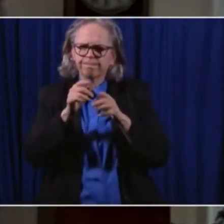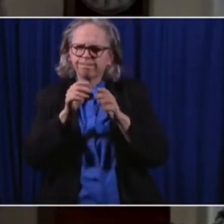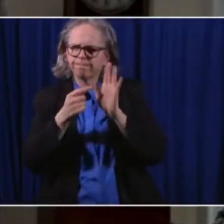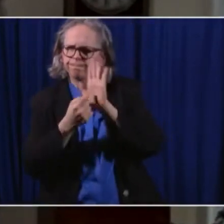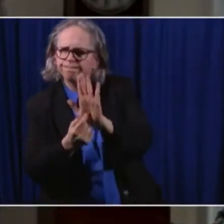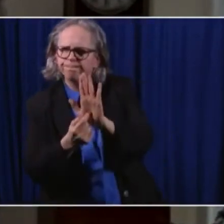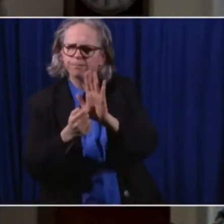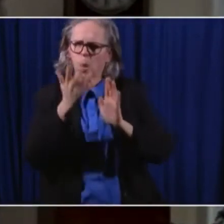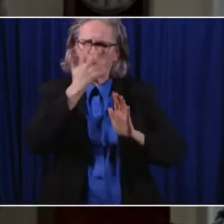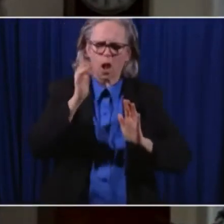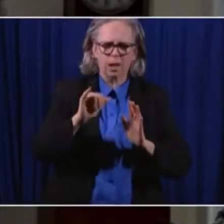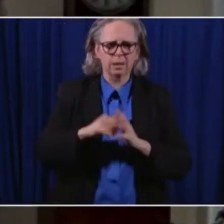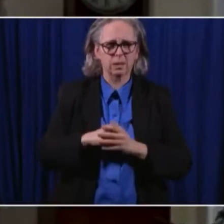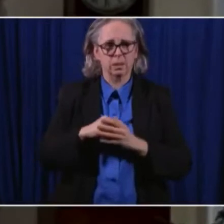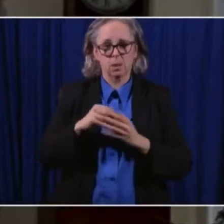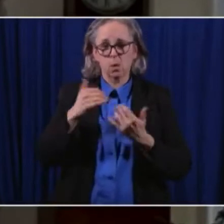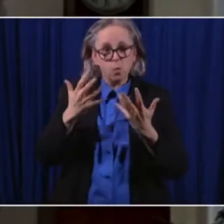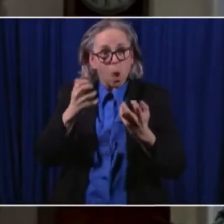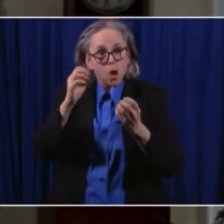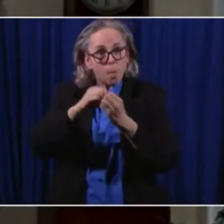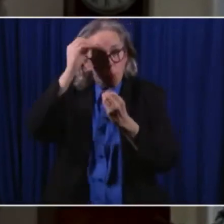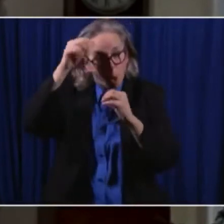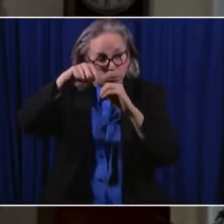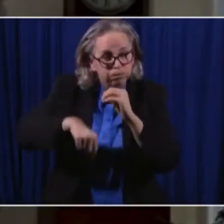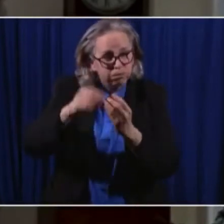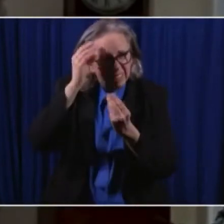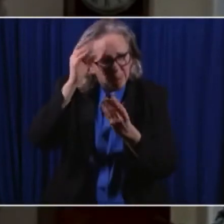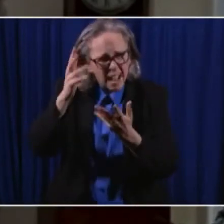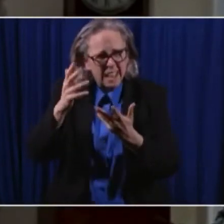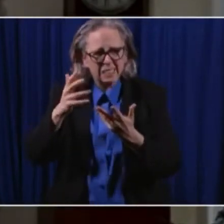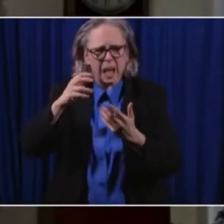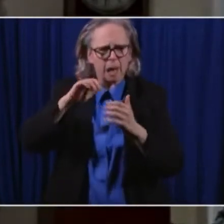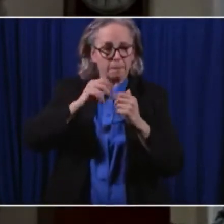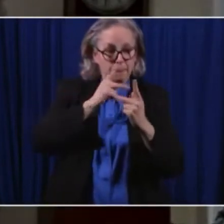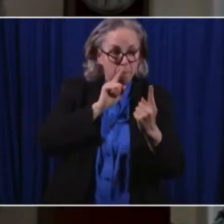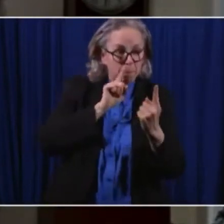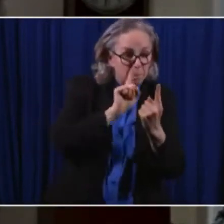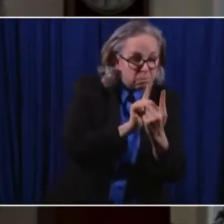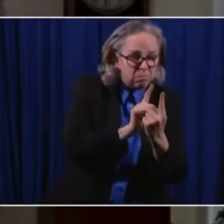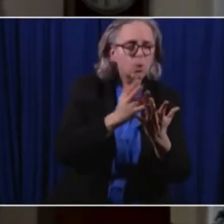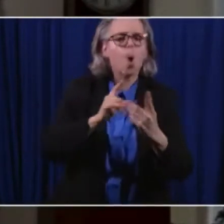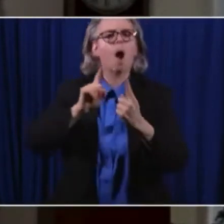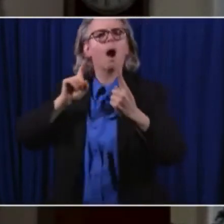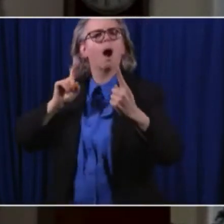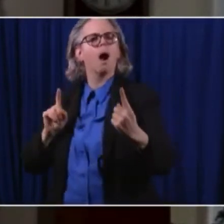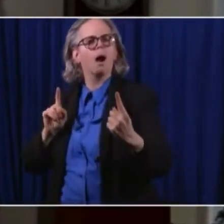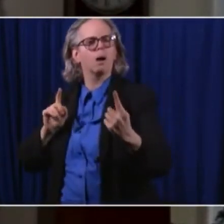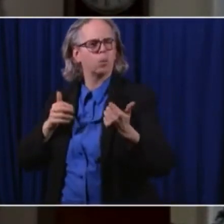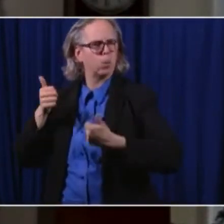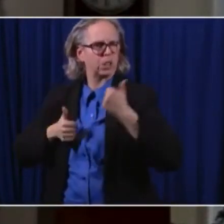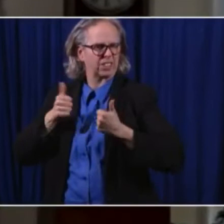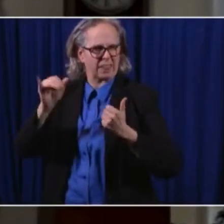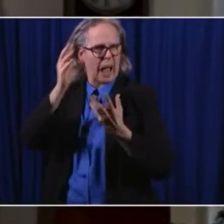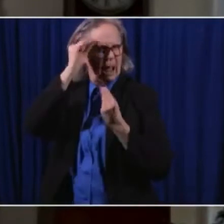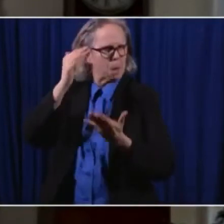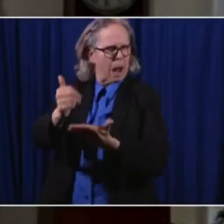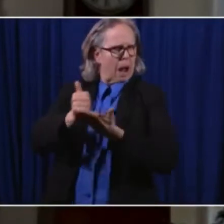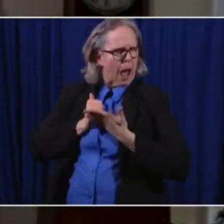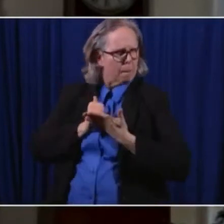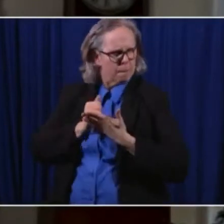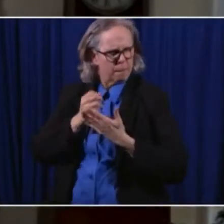is how much did people hold back. So, we're happy with what we saw here. Again,